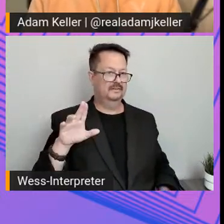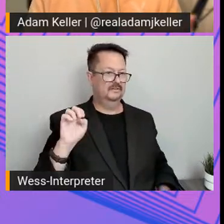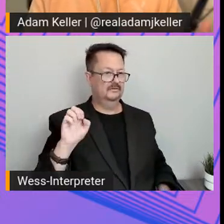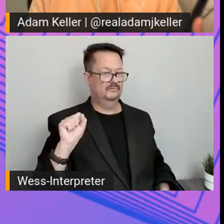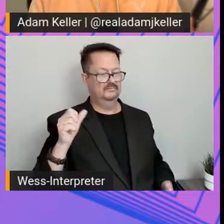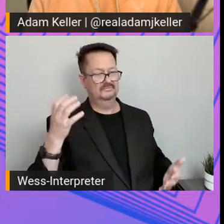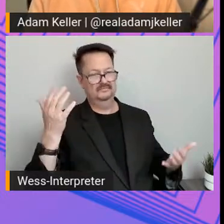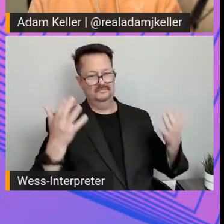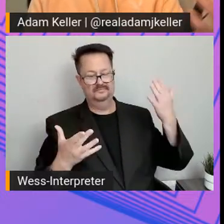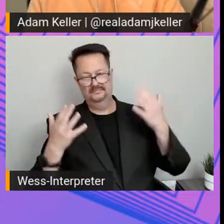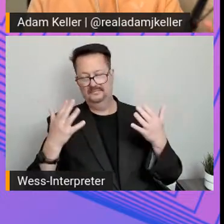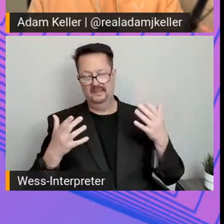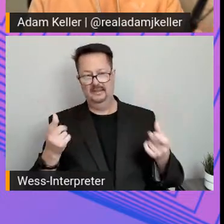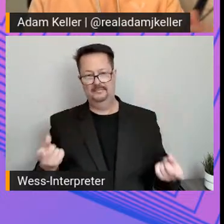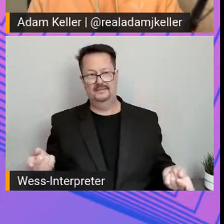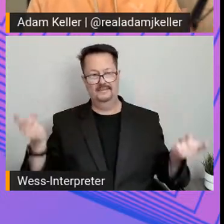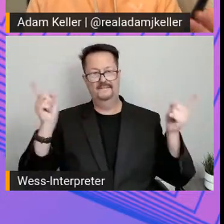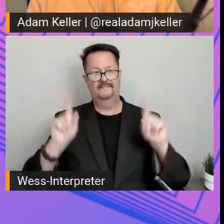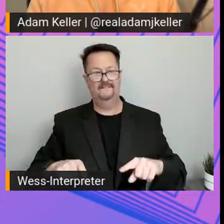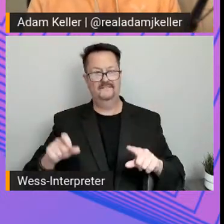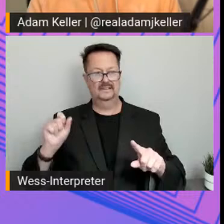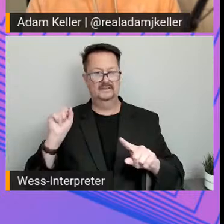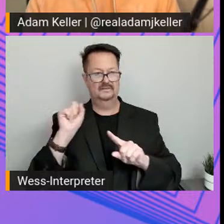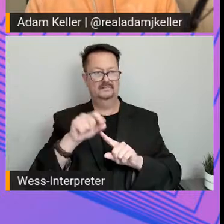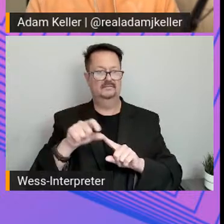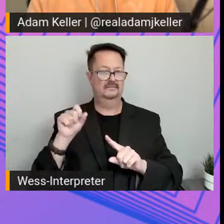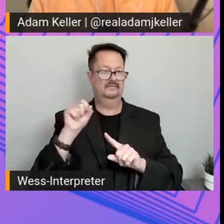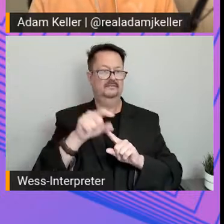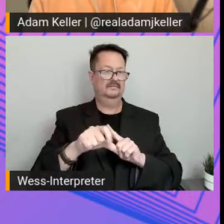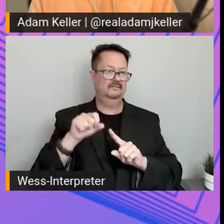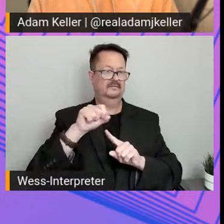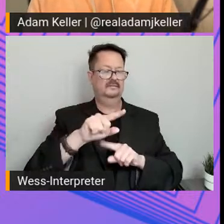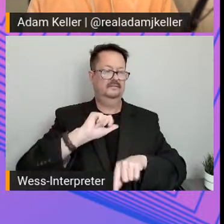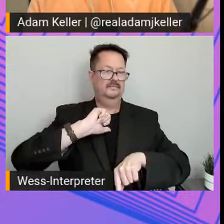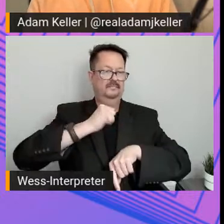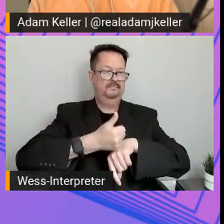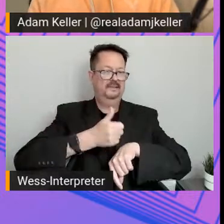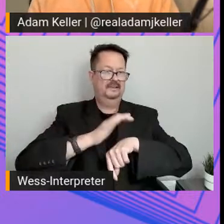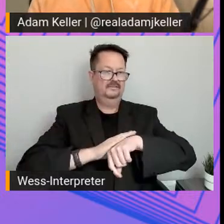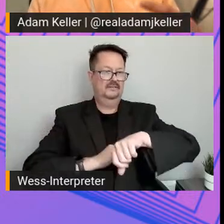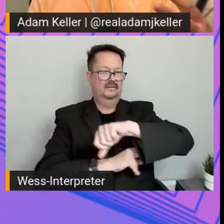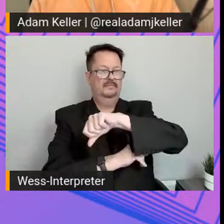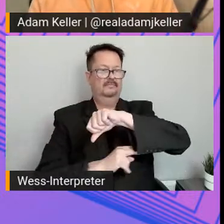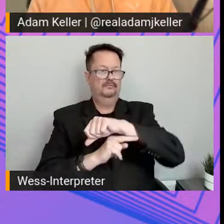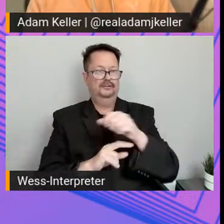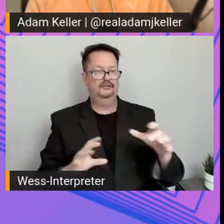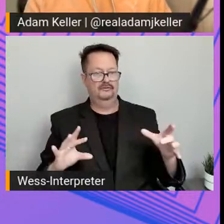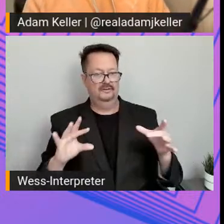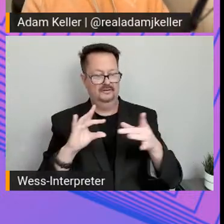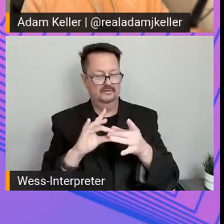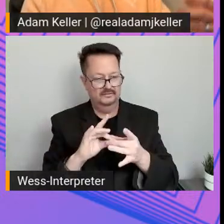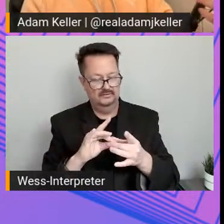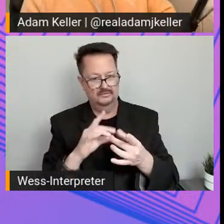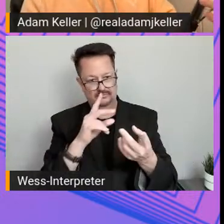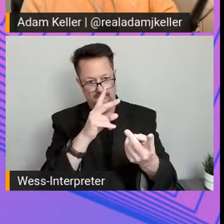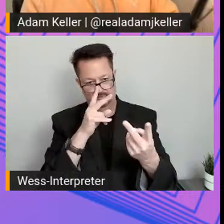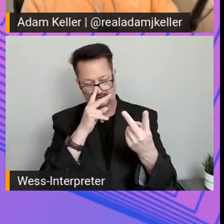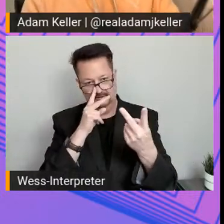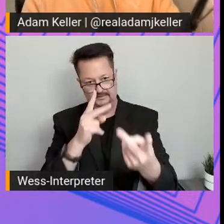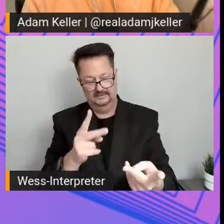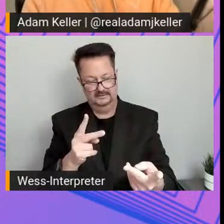where we want to trigger and launch tasks based off of certain events in EventBridge. So as you can see, when you